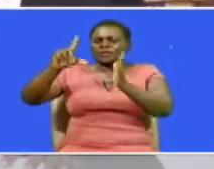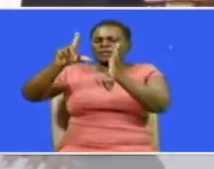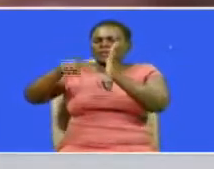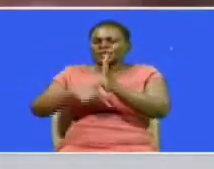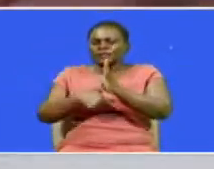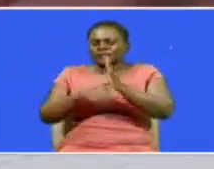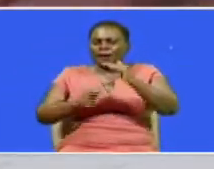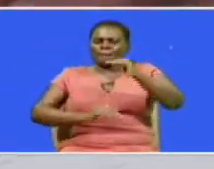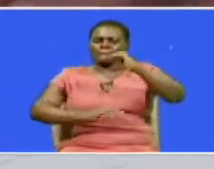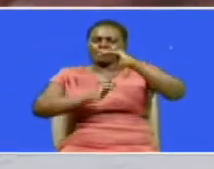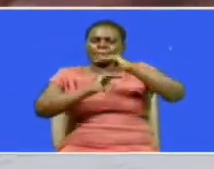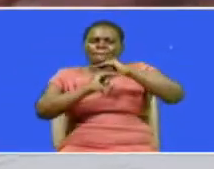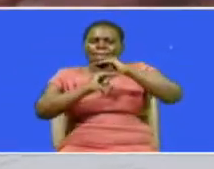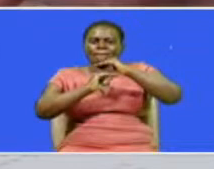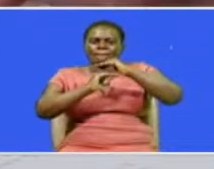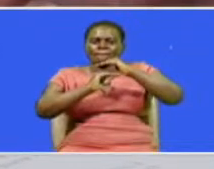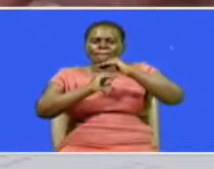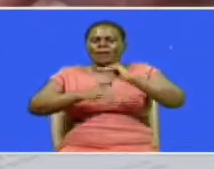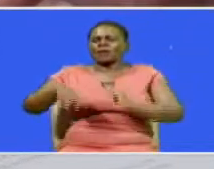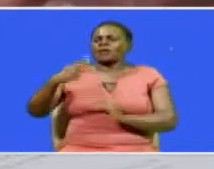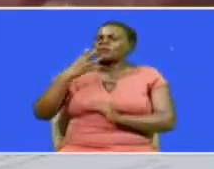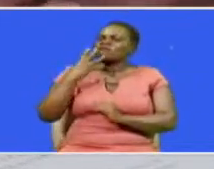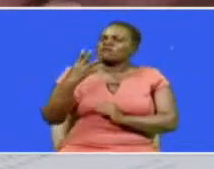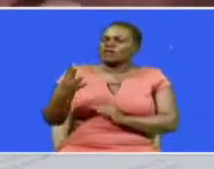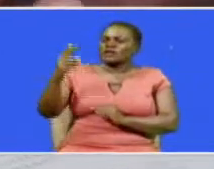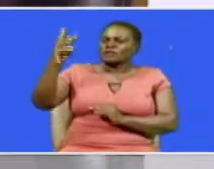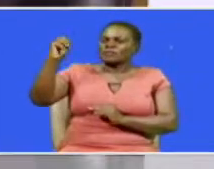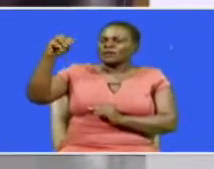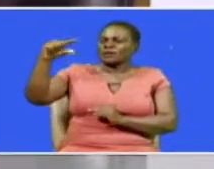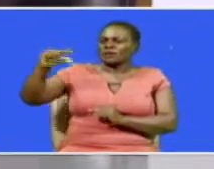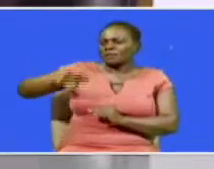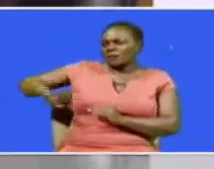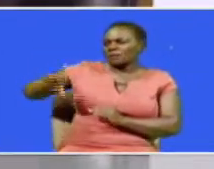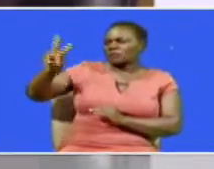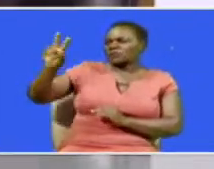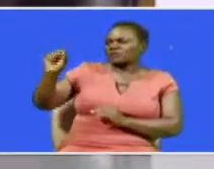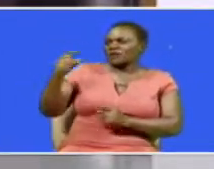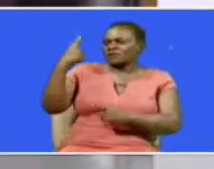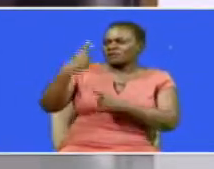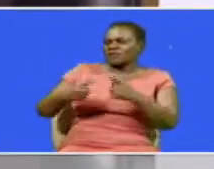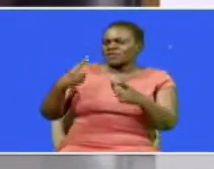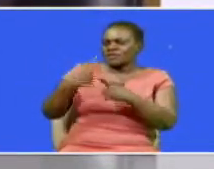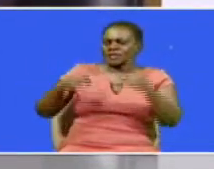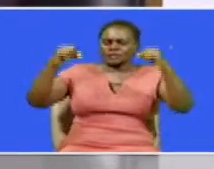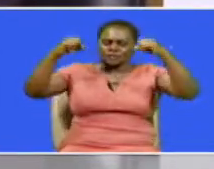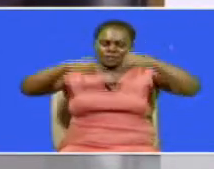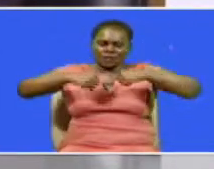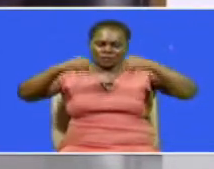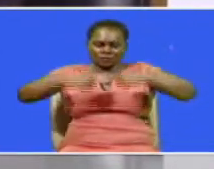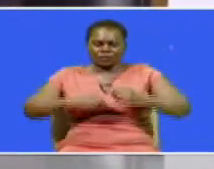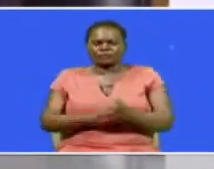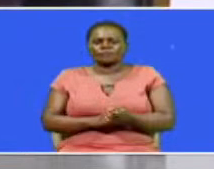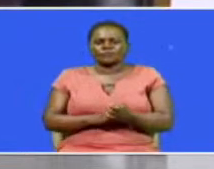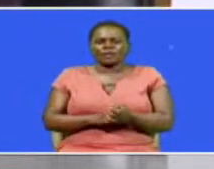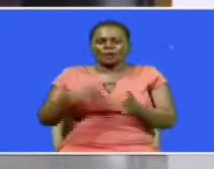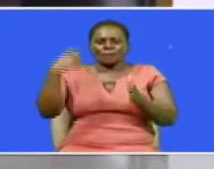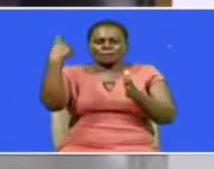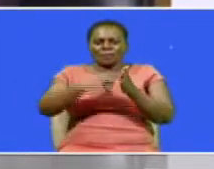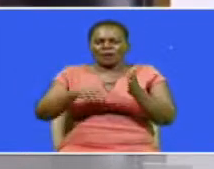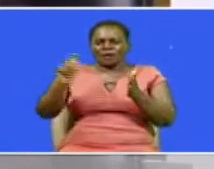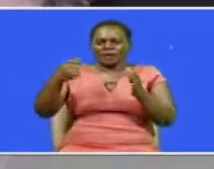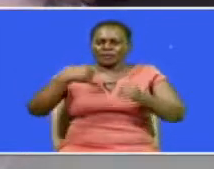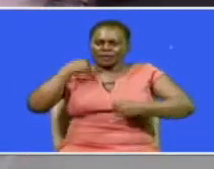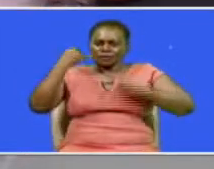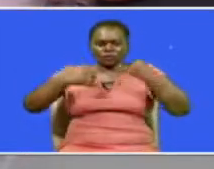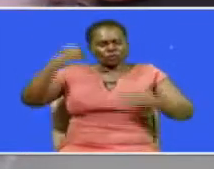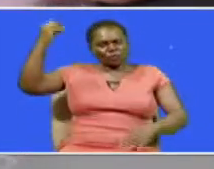a maximum firm capacity of 400 megawatts for the remainder of the 25 years of the agreement. With that tariff, Kenyans will